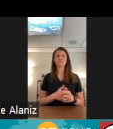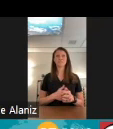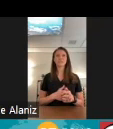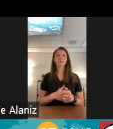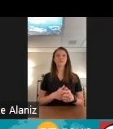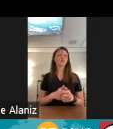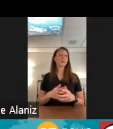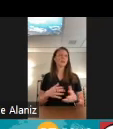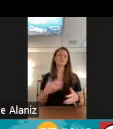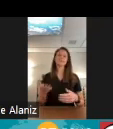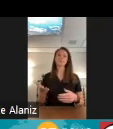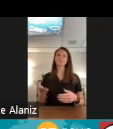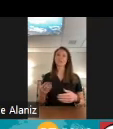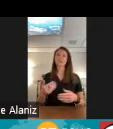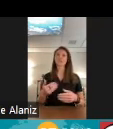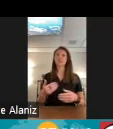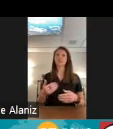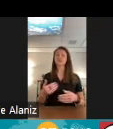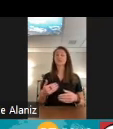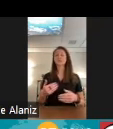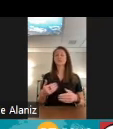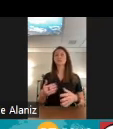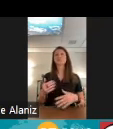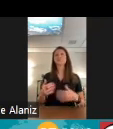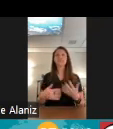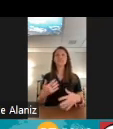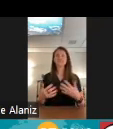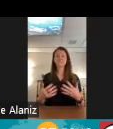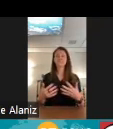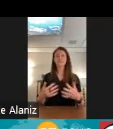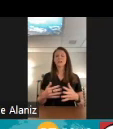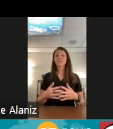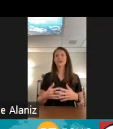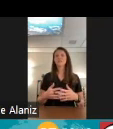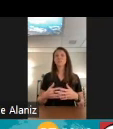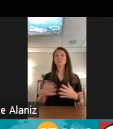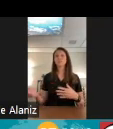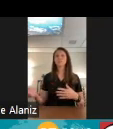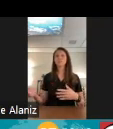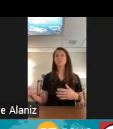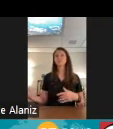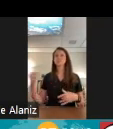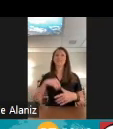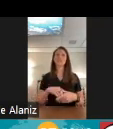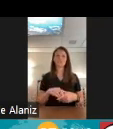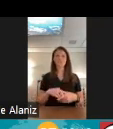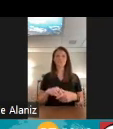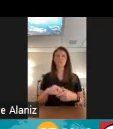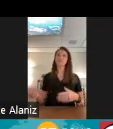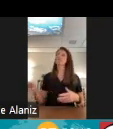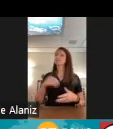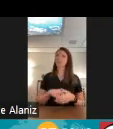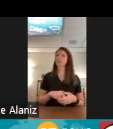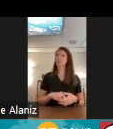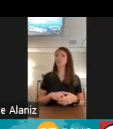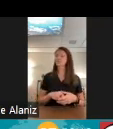executive function. But there are also free questionnaires online that you can use to get an idea of how someone is functioning. If they can't report for